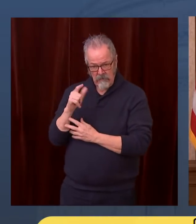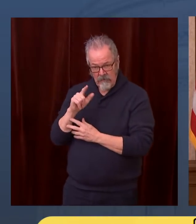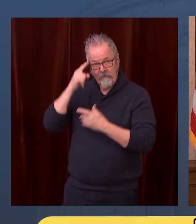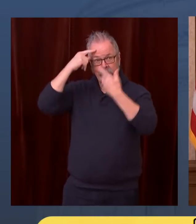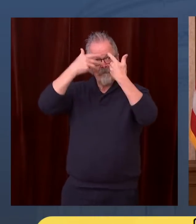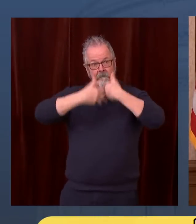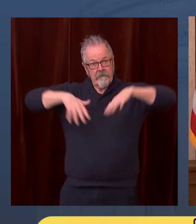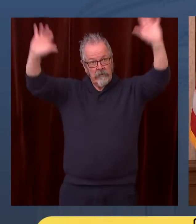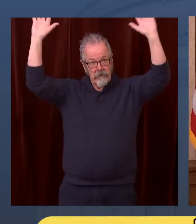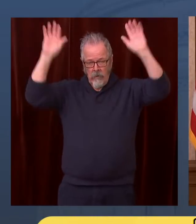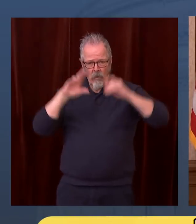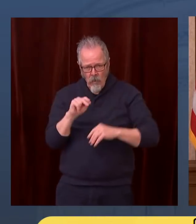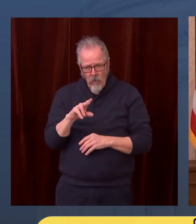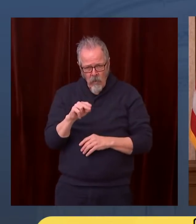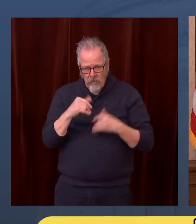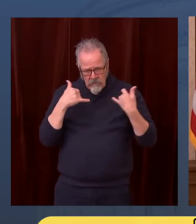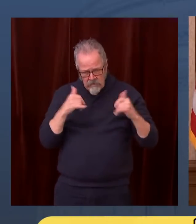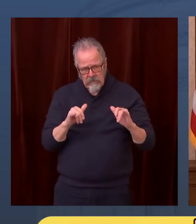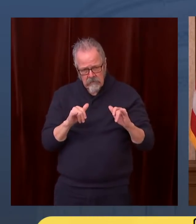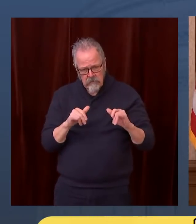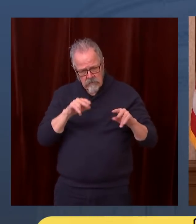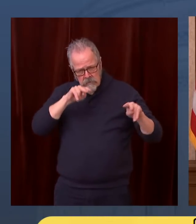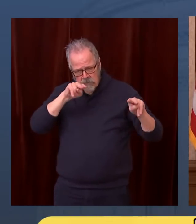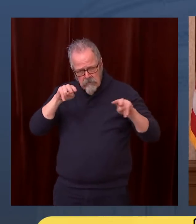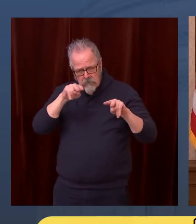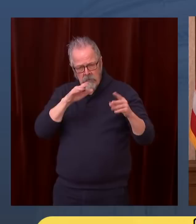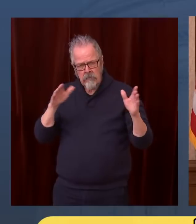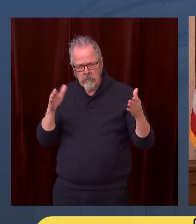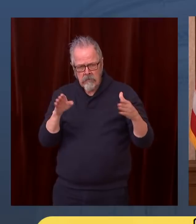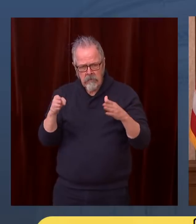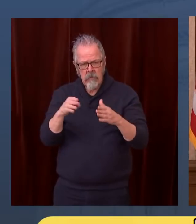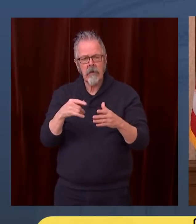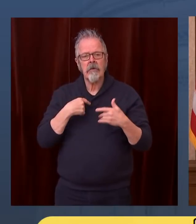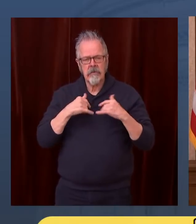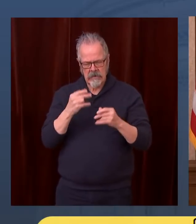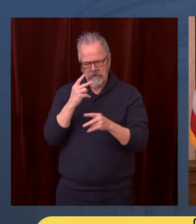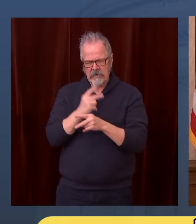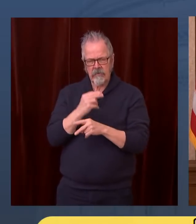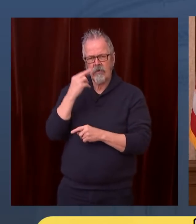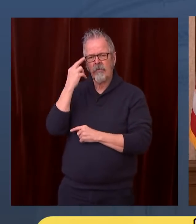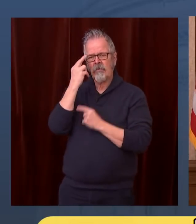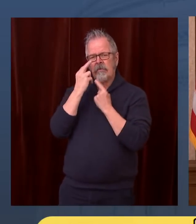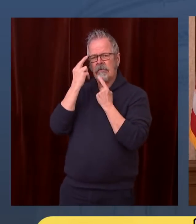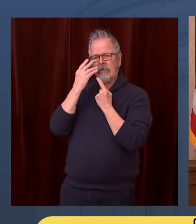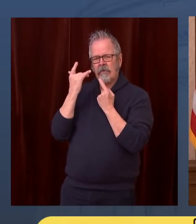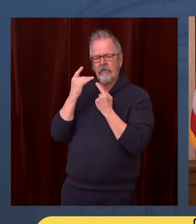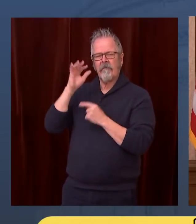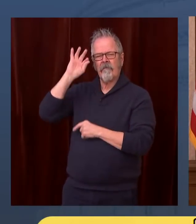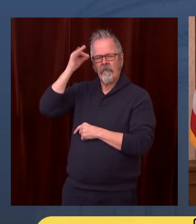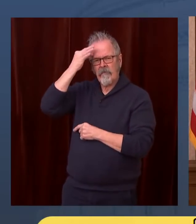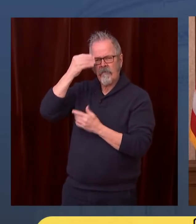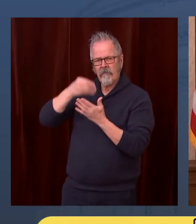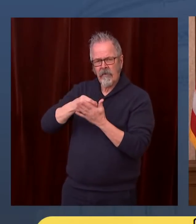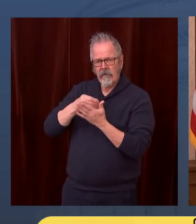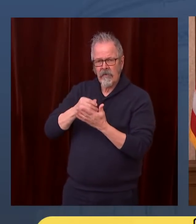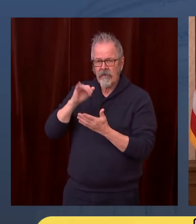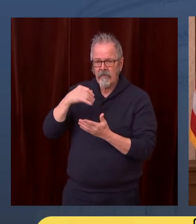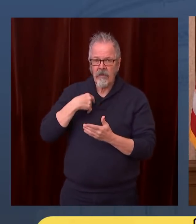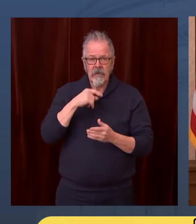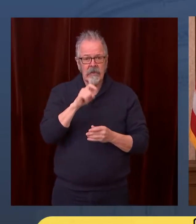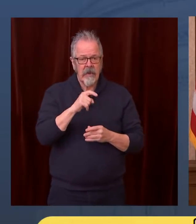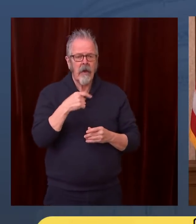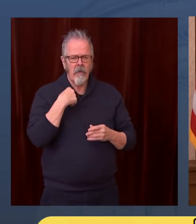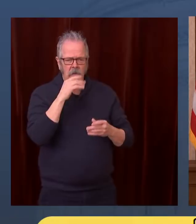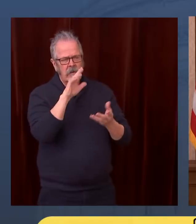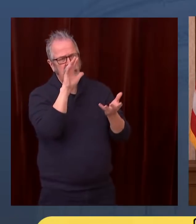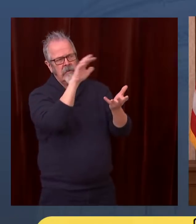One, it needs to be maintained in part because it allows us to have access to federal funds, which is obviously very important. Second, there are